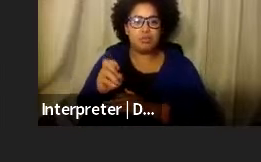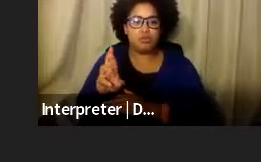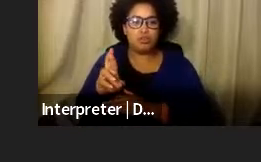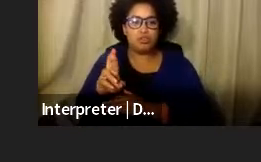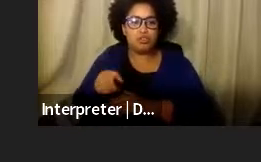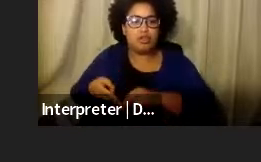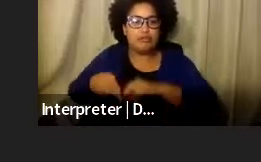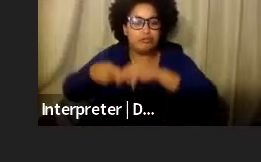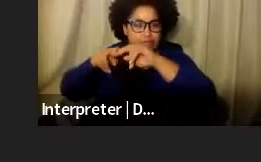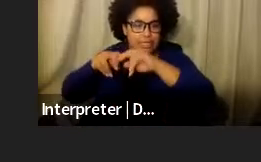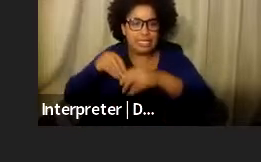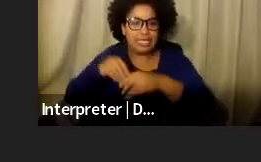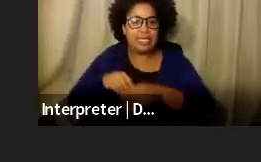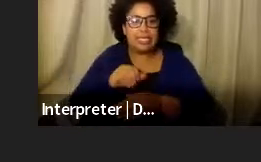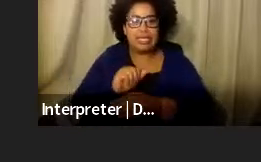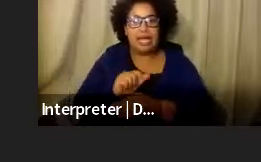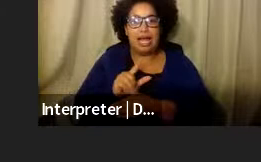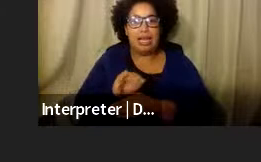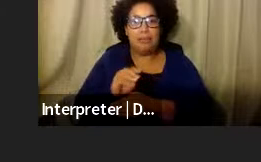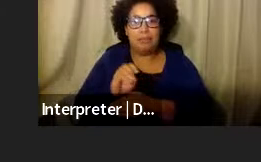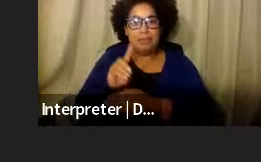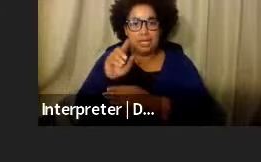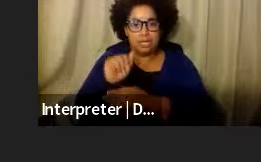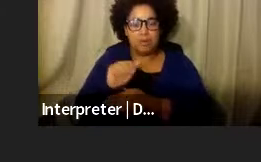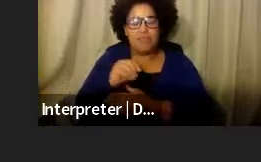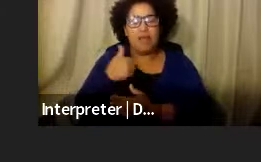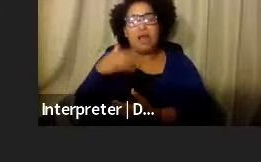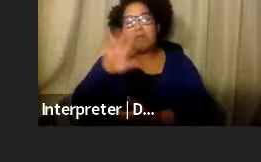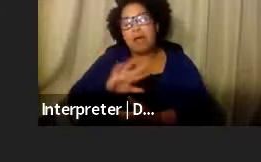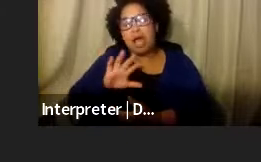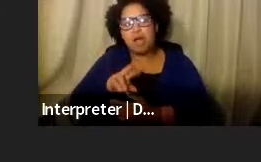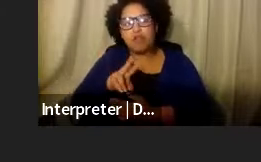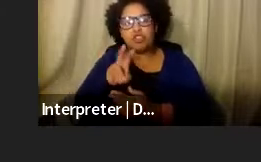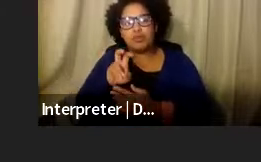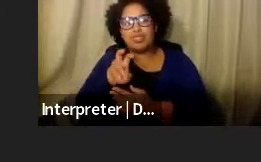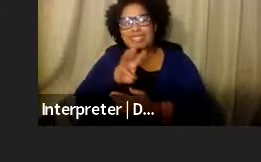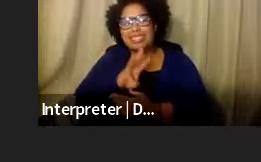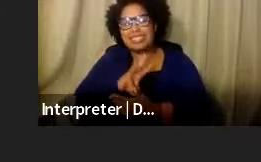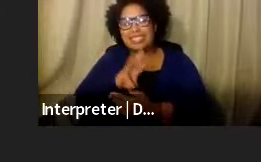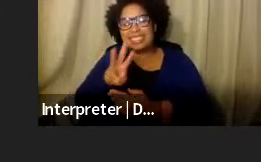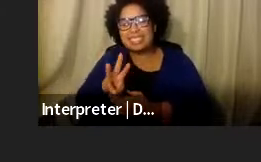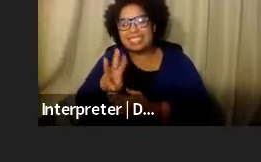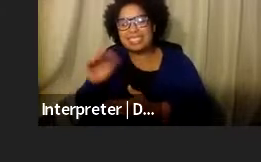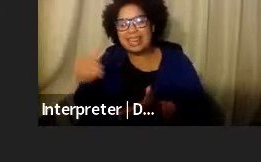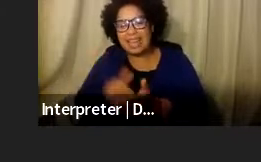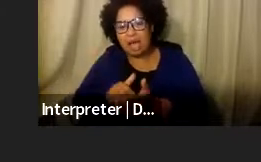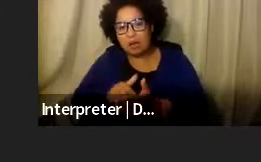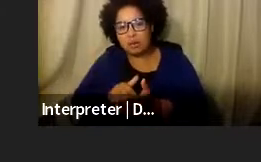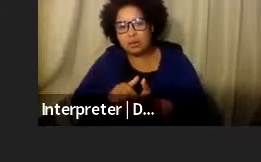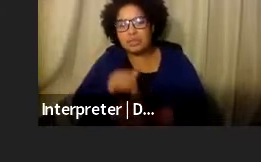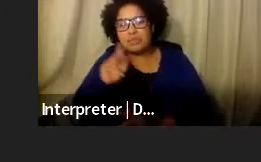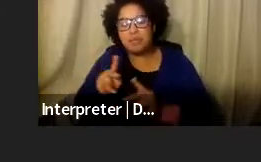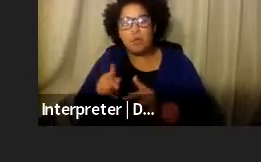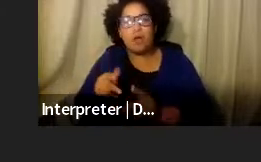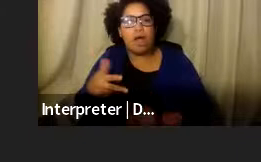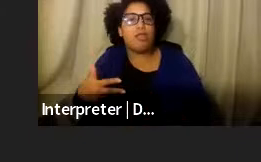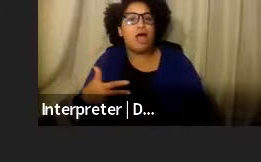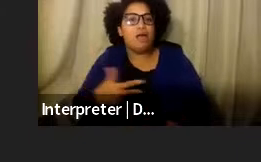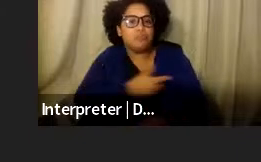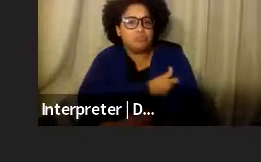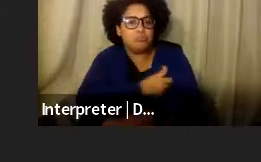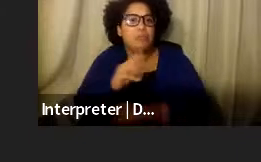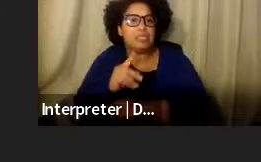uptake. And in Alameda County, we have had about 266,000 people getting the updated